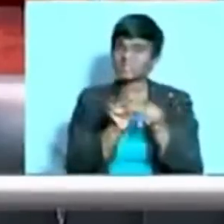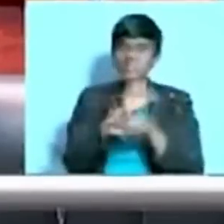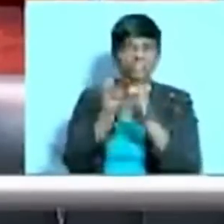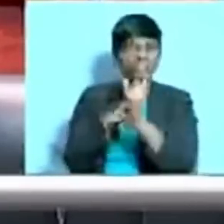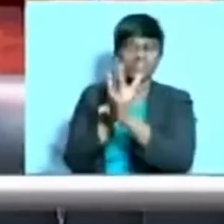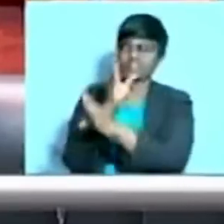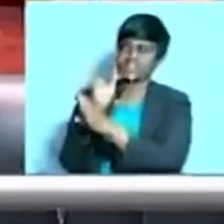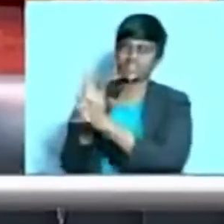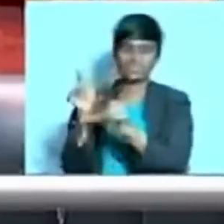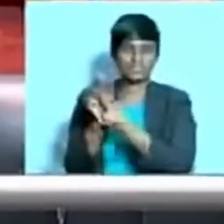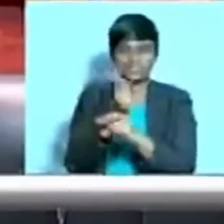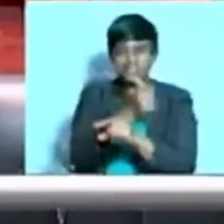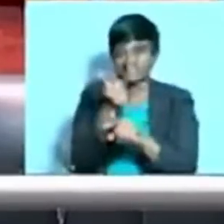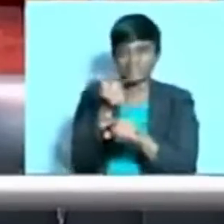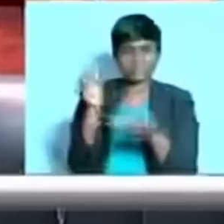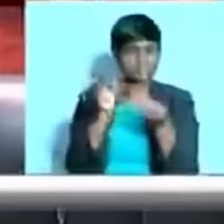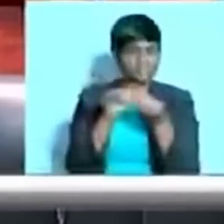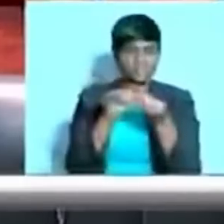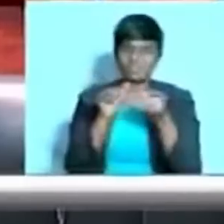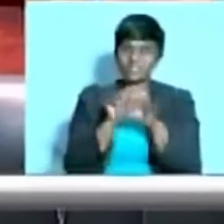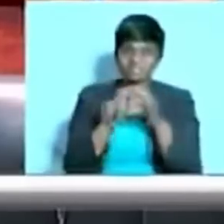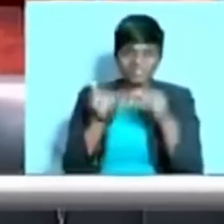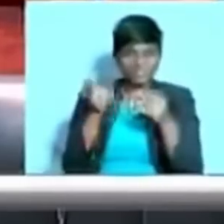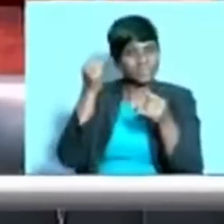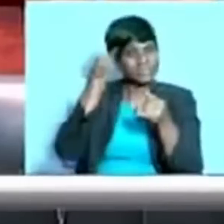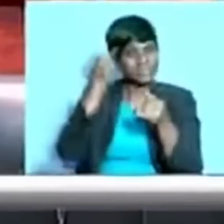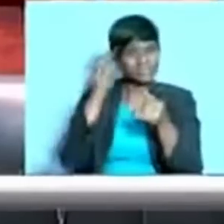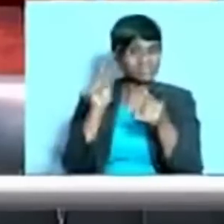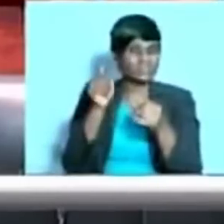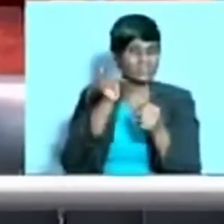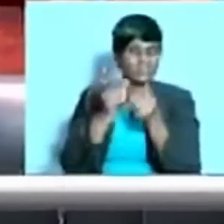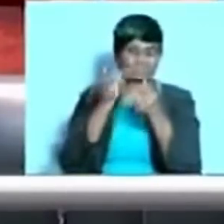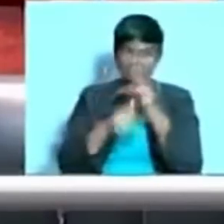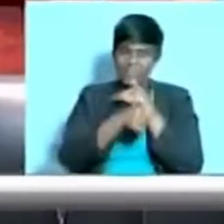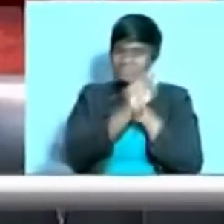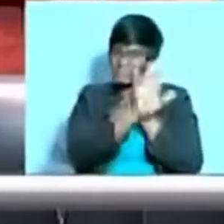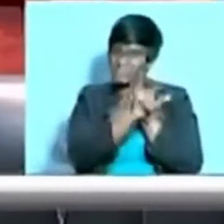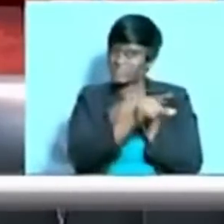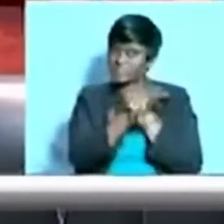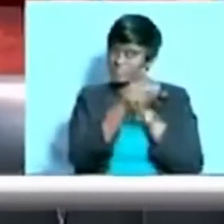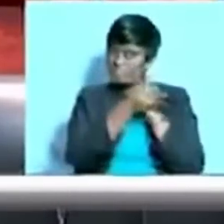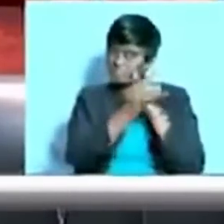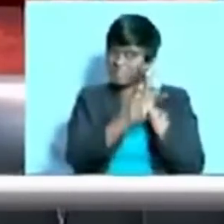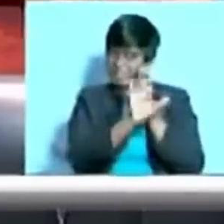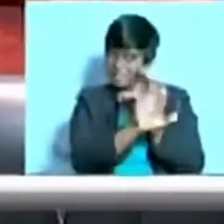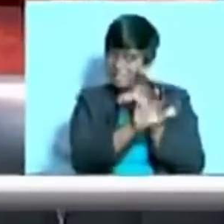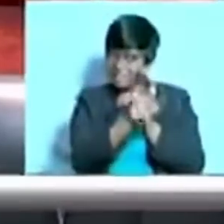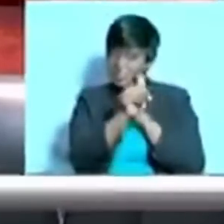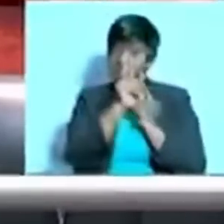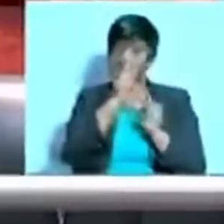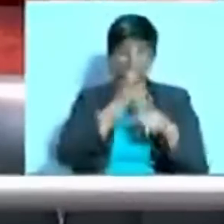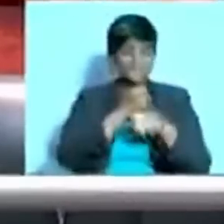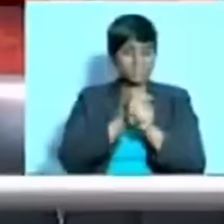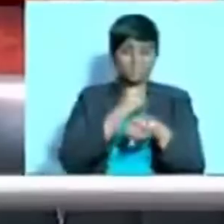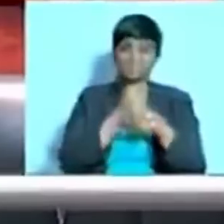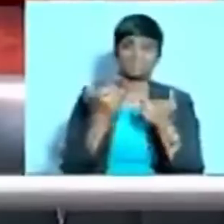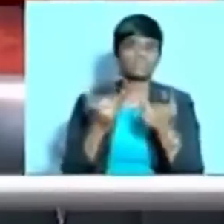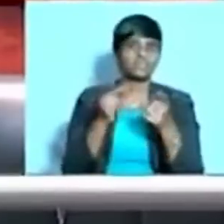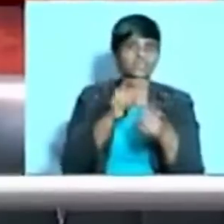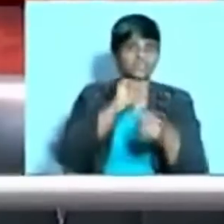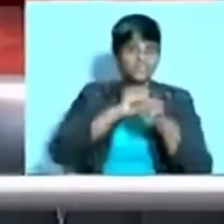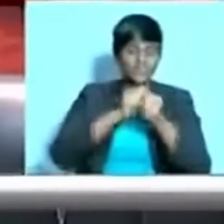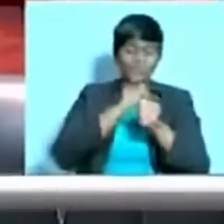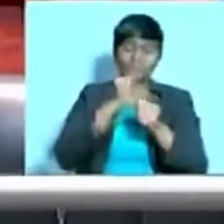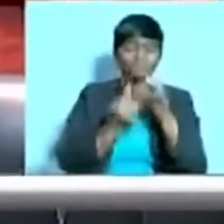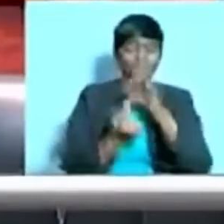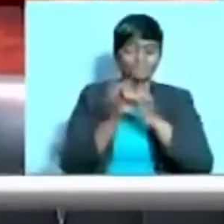attributed to any failure by this current government. Because they were there, the rivers were there, they have not been created now.